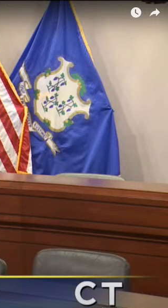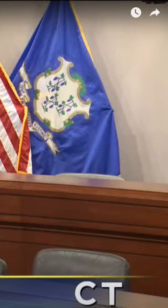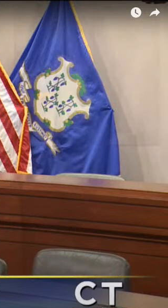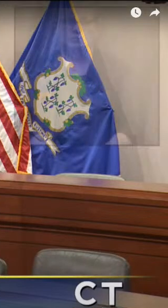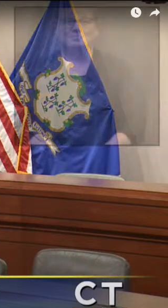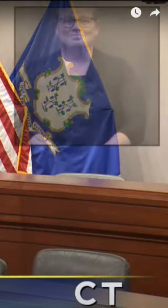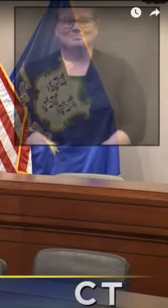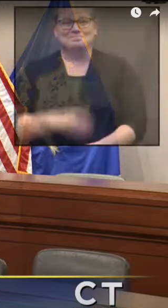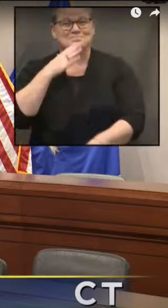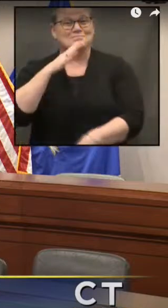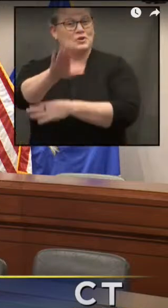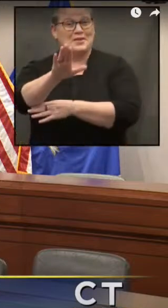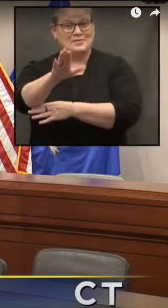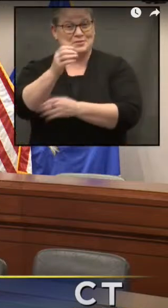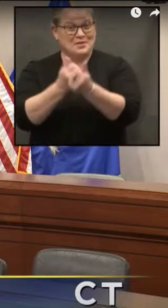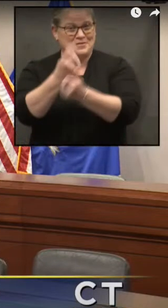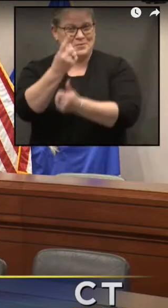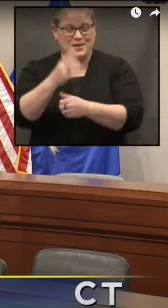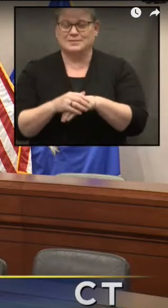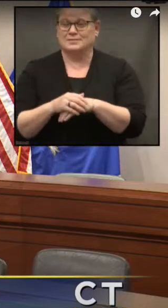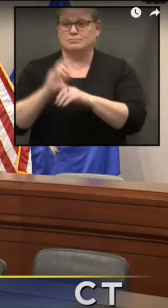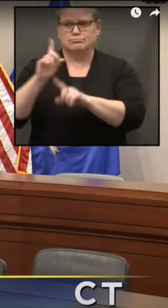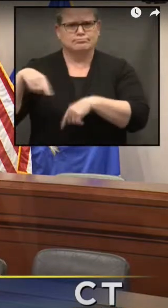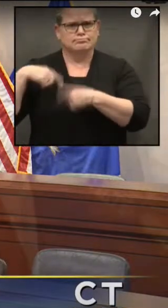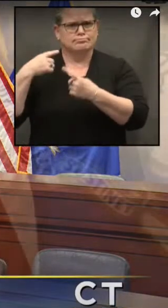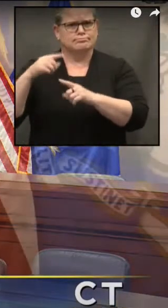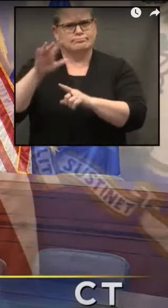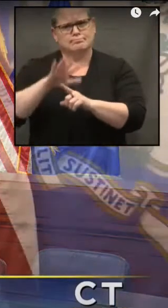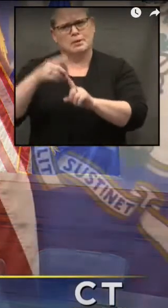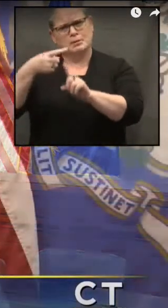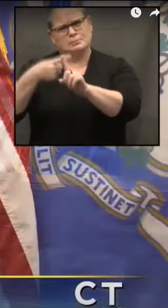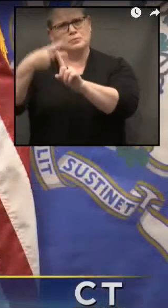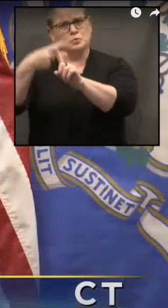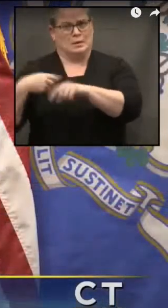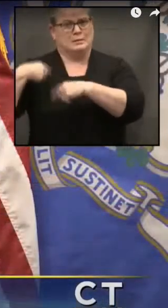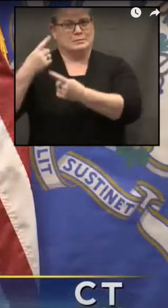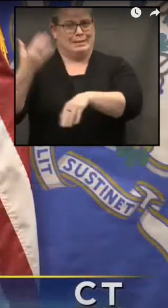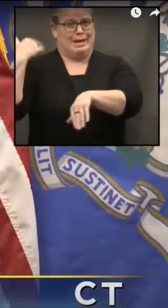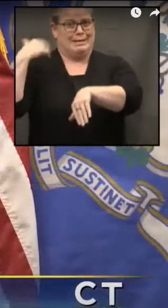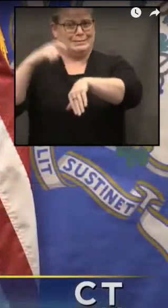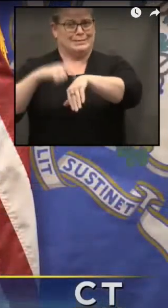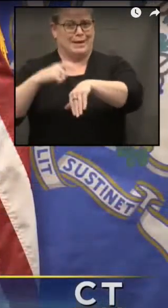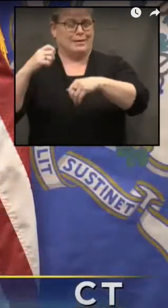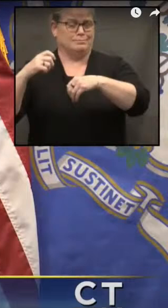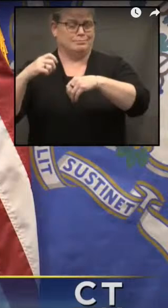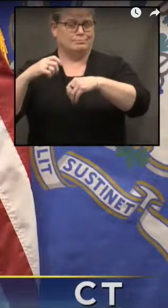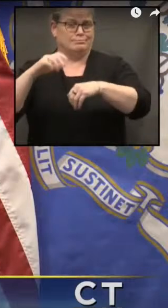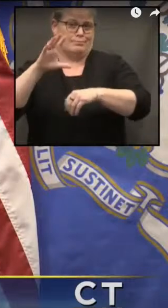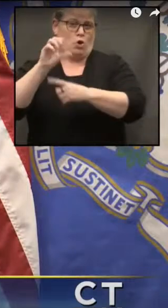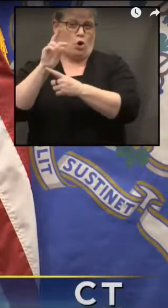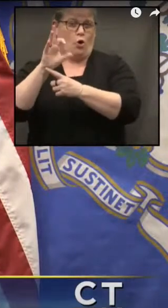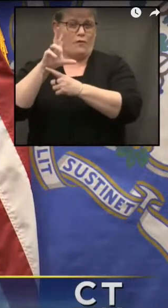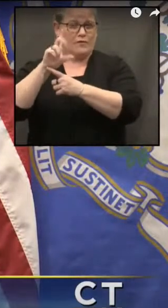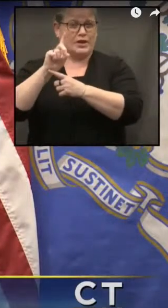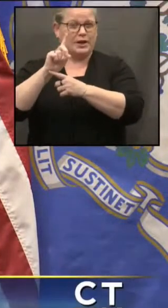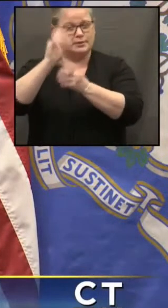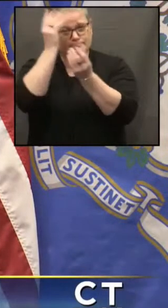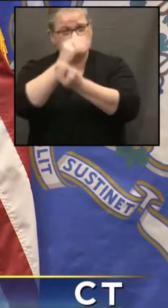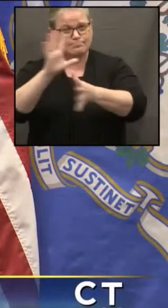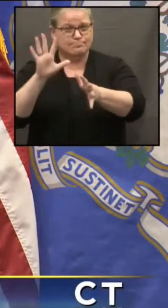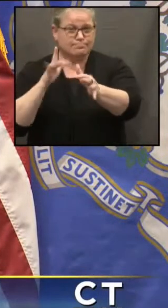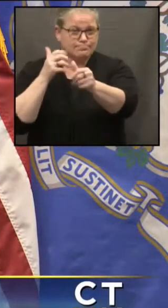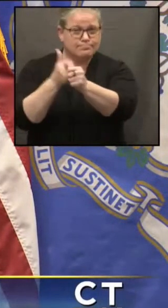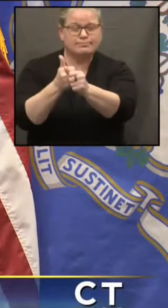Good afternoon, everybody. It's been a couple of months since our last COVID briefing, but a lot is going on, both around